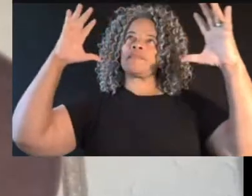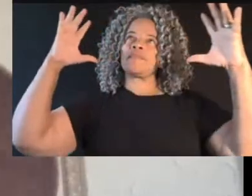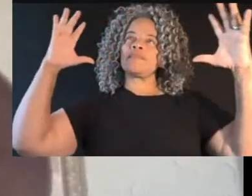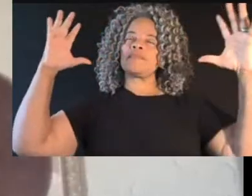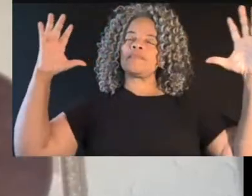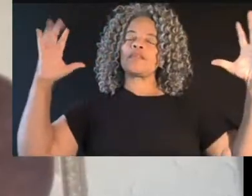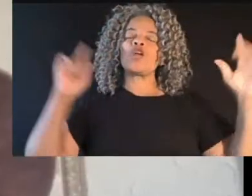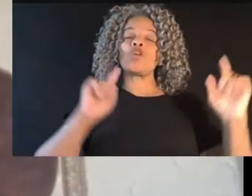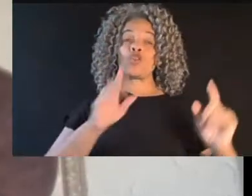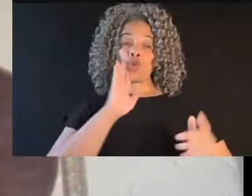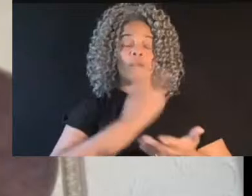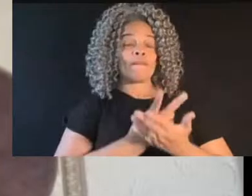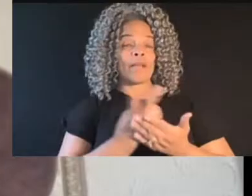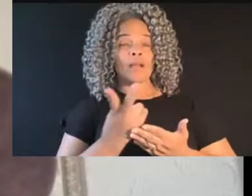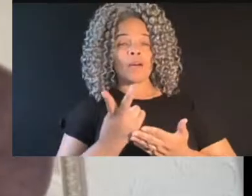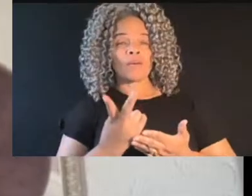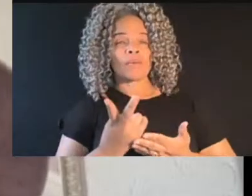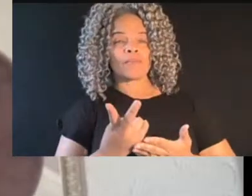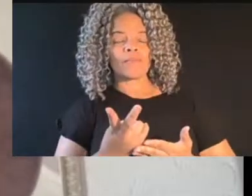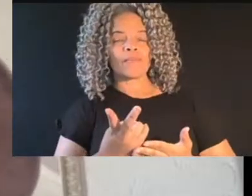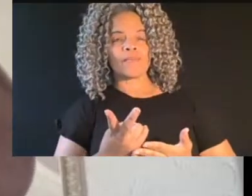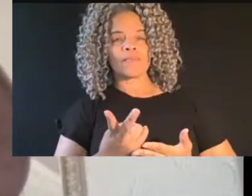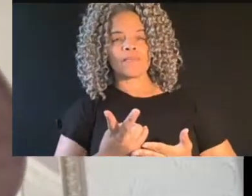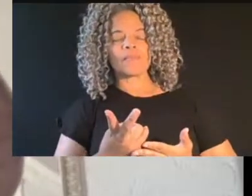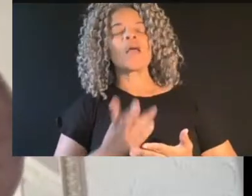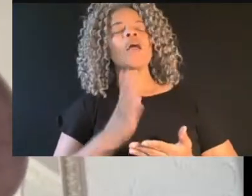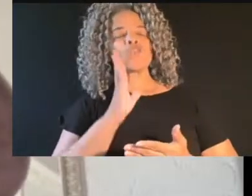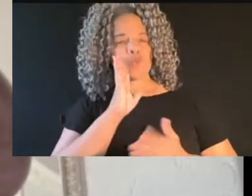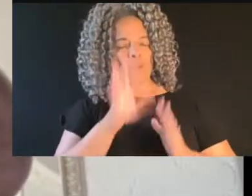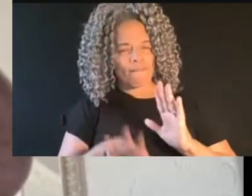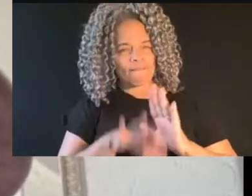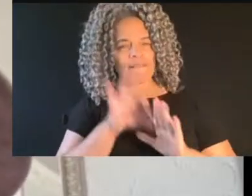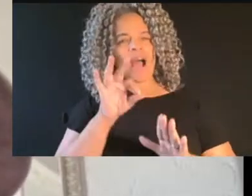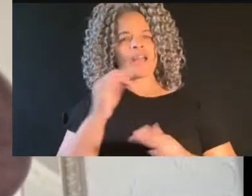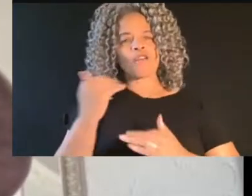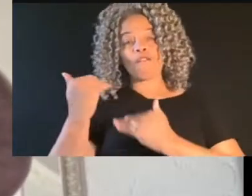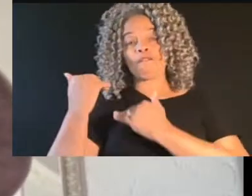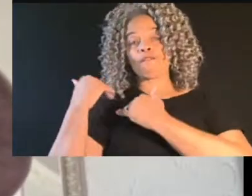You will fail and you will find fault